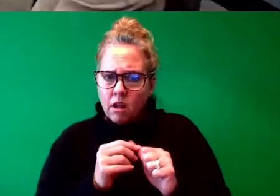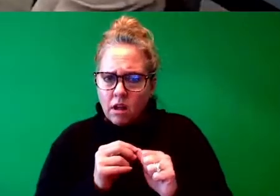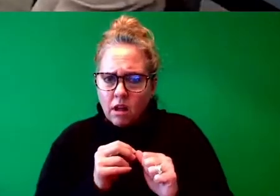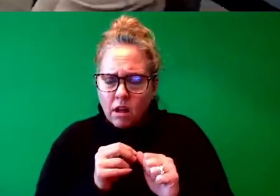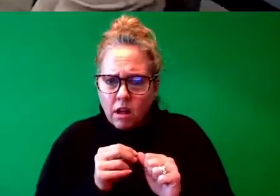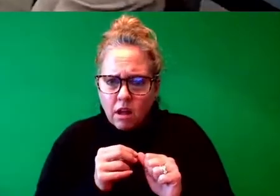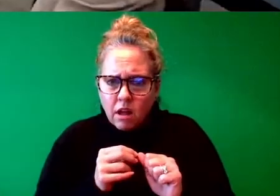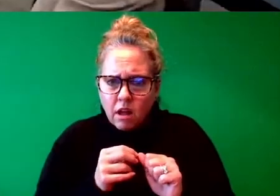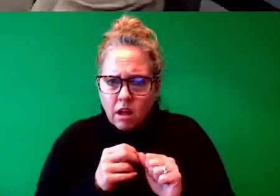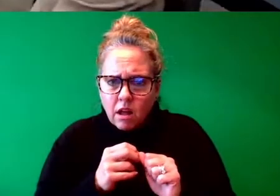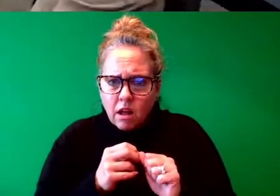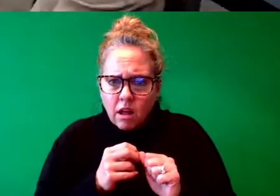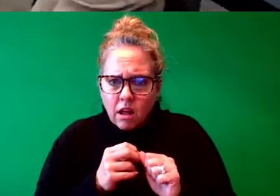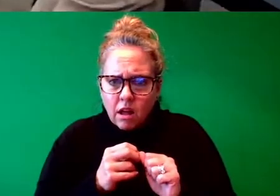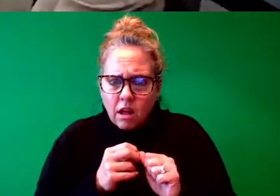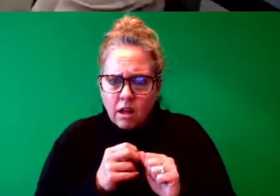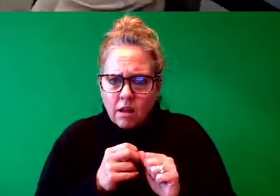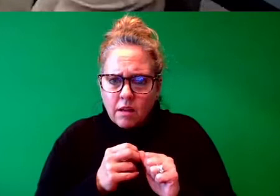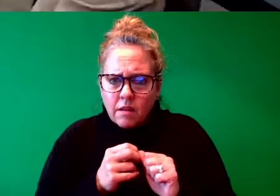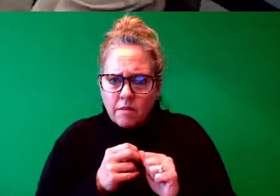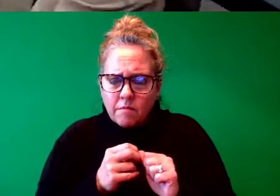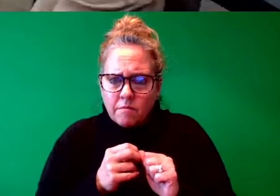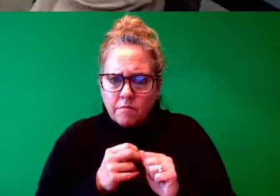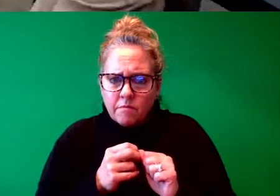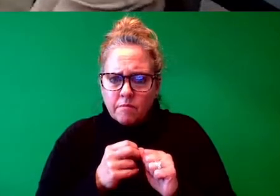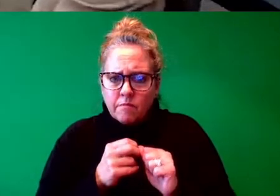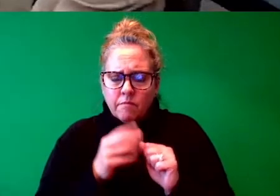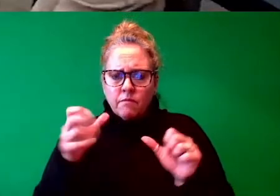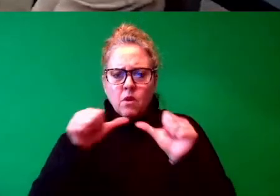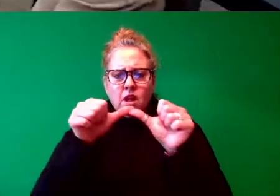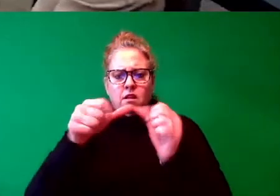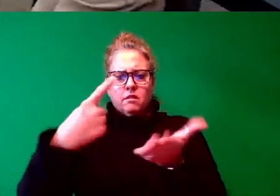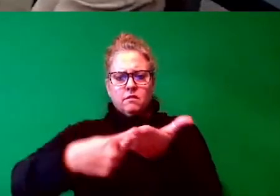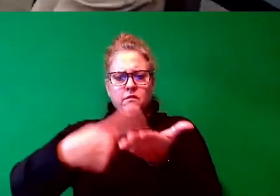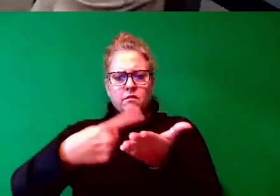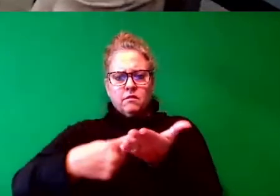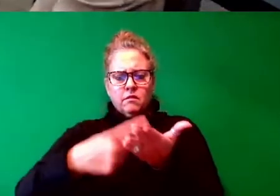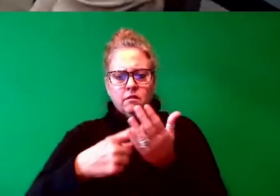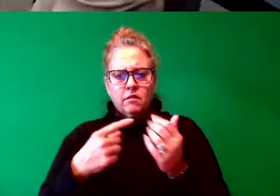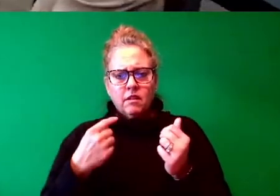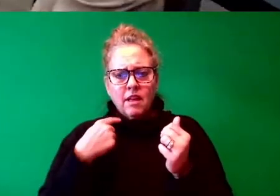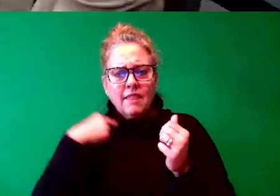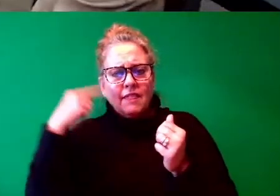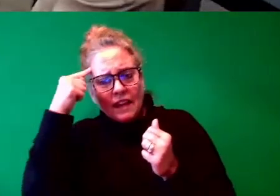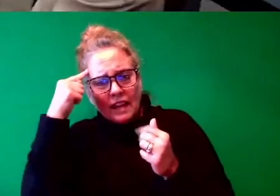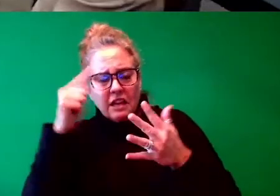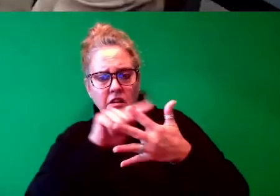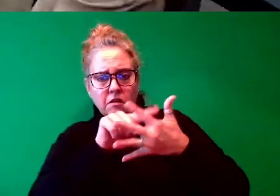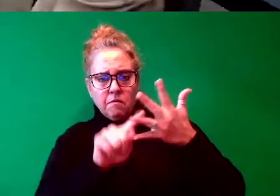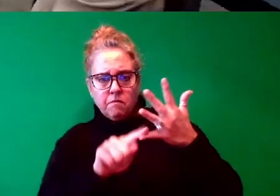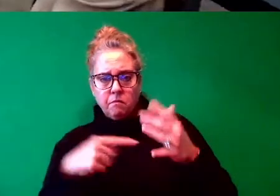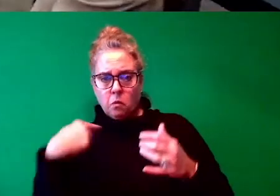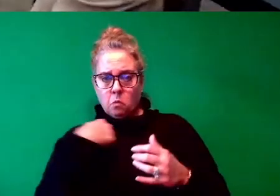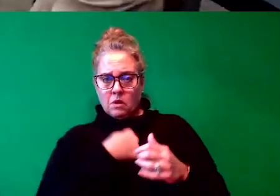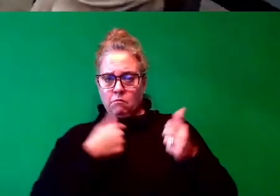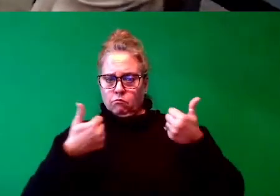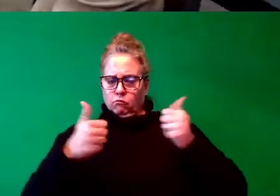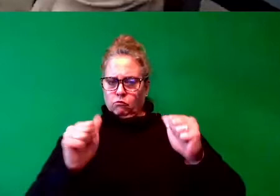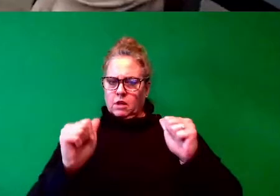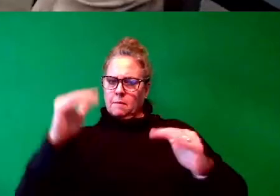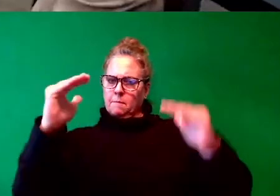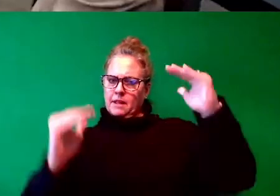Councilmember Donaldson, please continue. Okay. So I think those are the kind of things that we try to balance as elected officials.